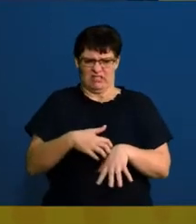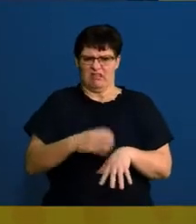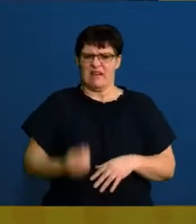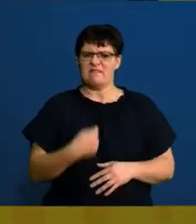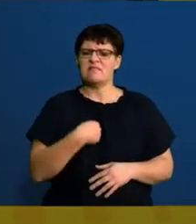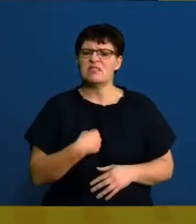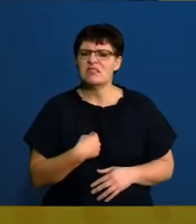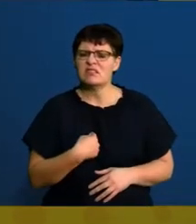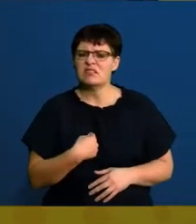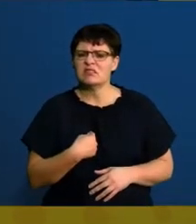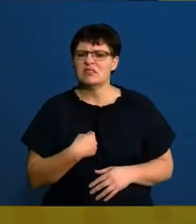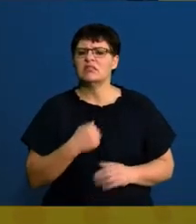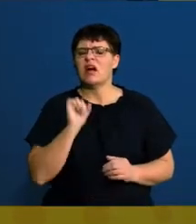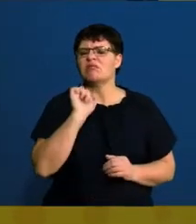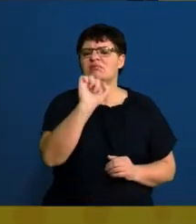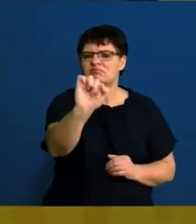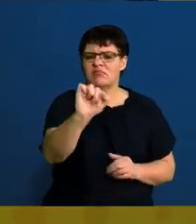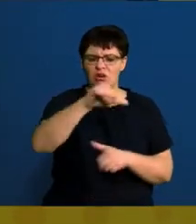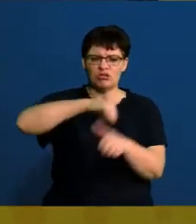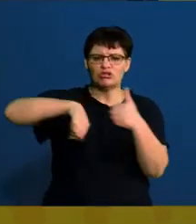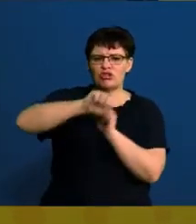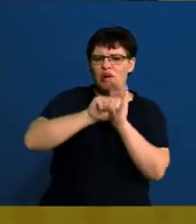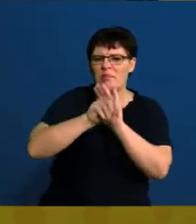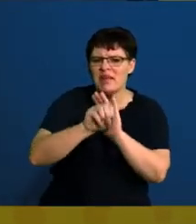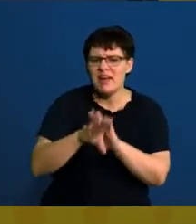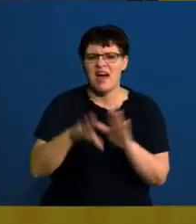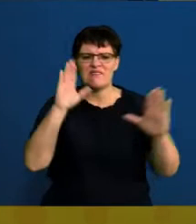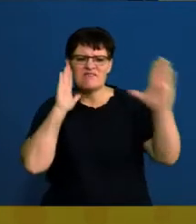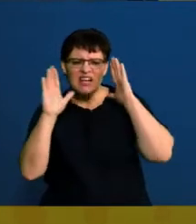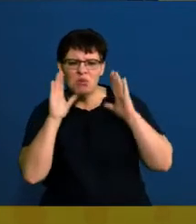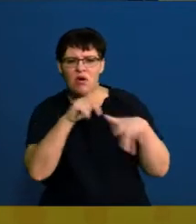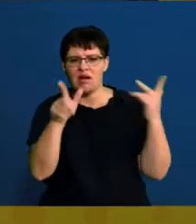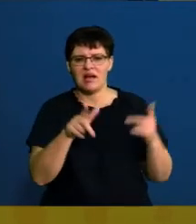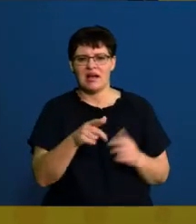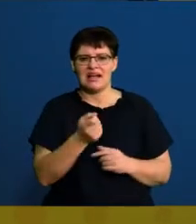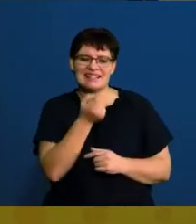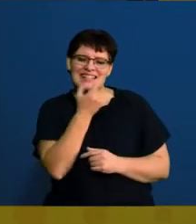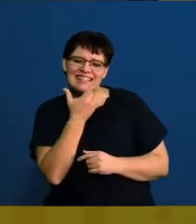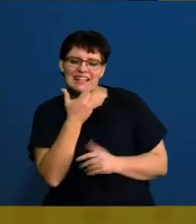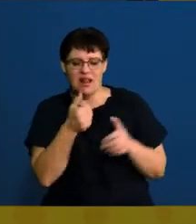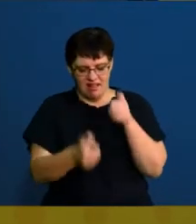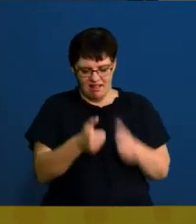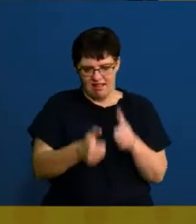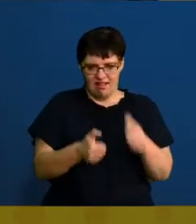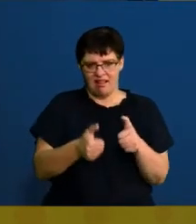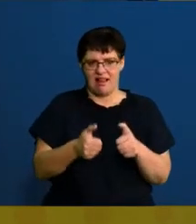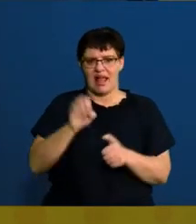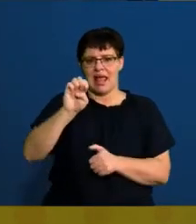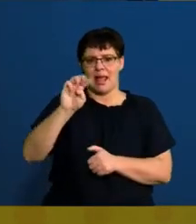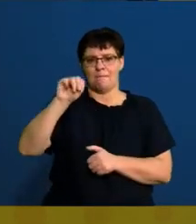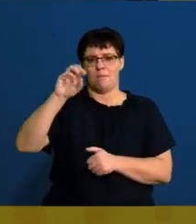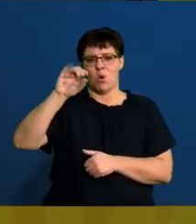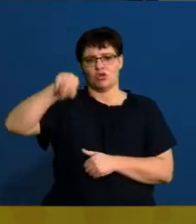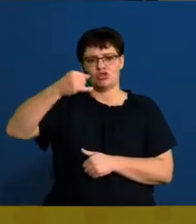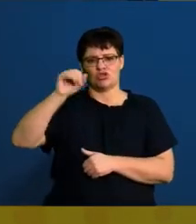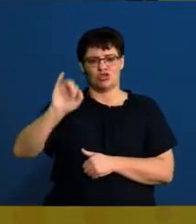to your social networking and social media smileys or emoticons that you use.